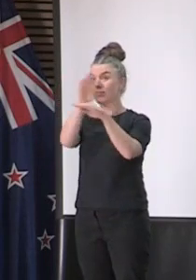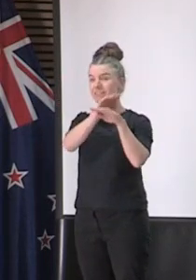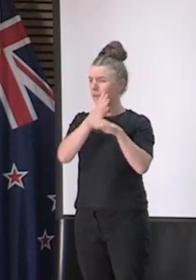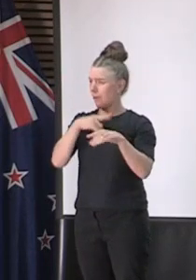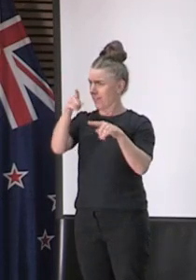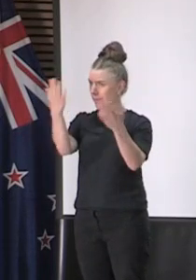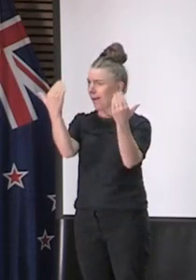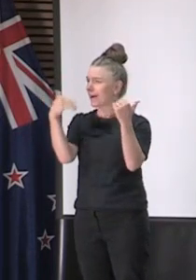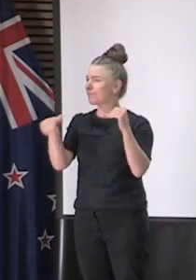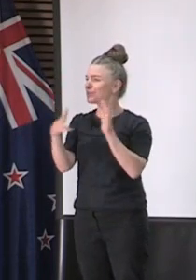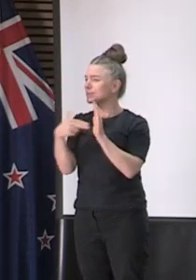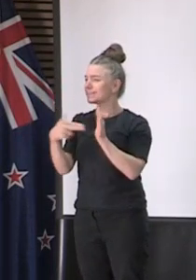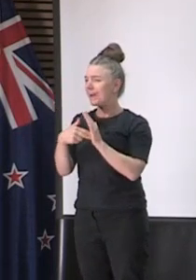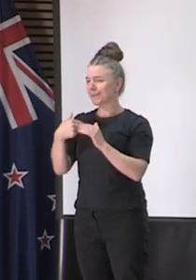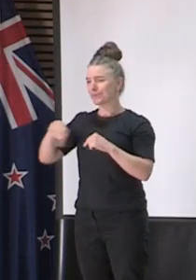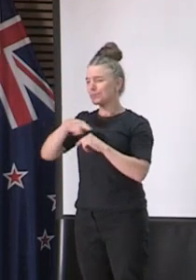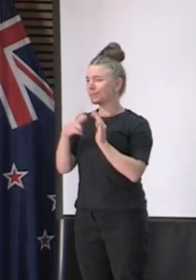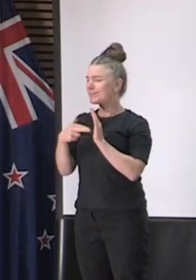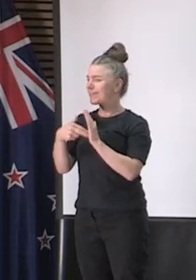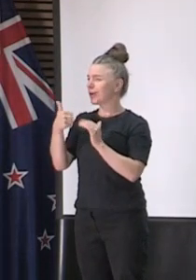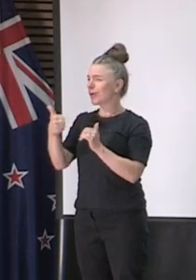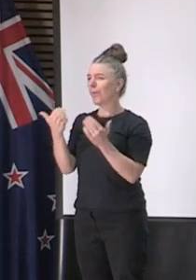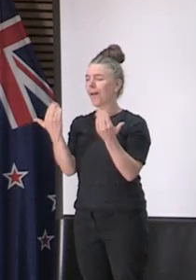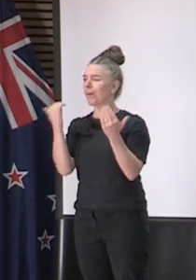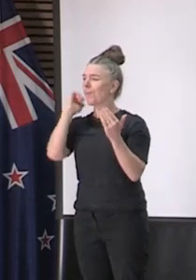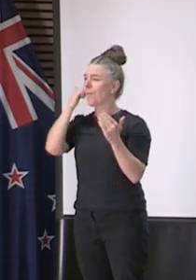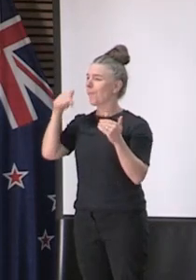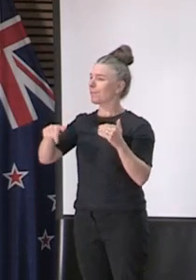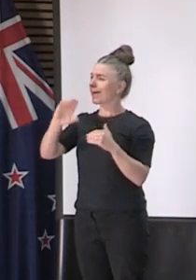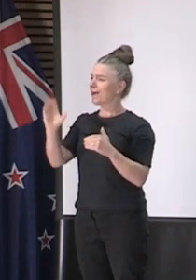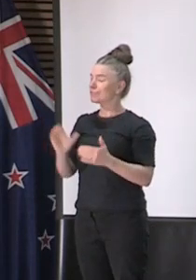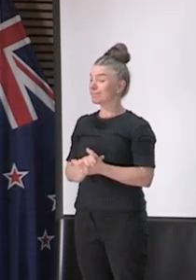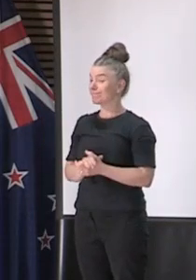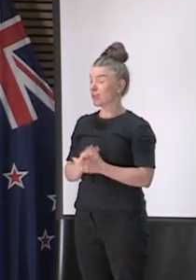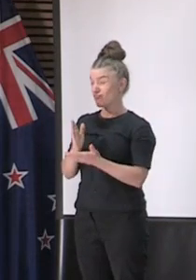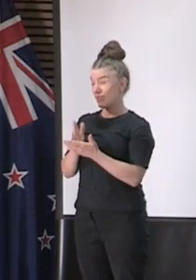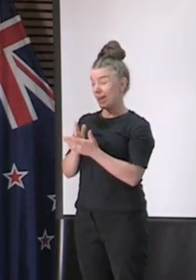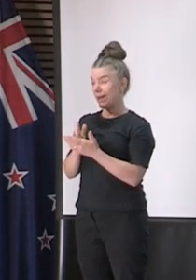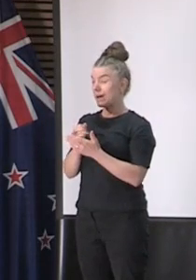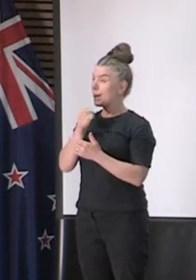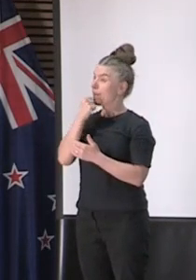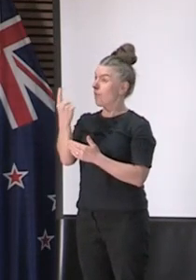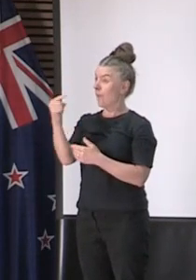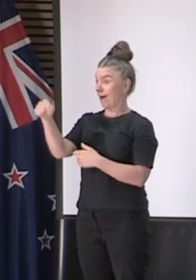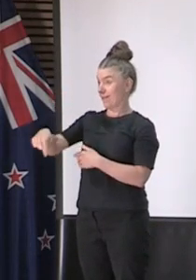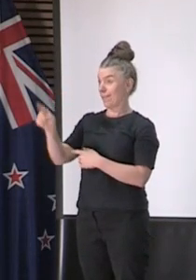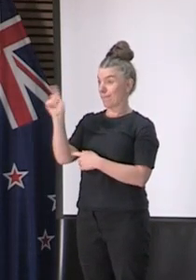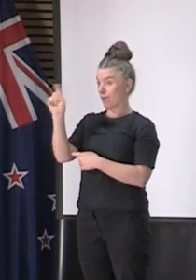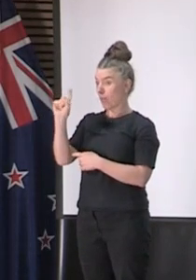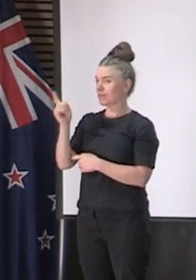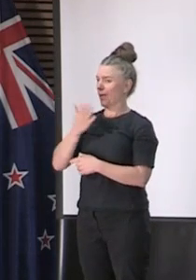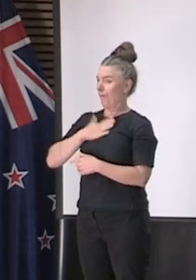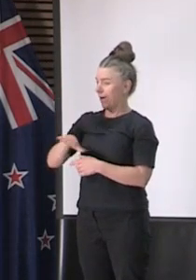and experience New Zealand's hospitality again. But what we're having to prioritise at the moment is the ability of people